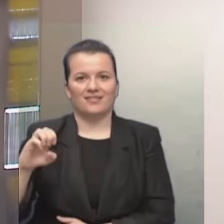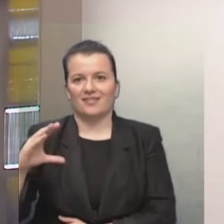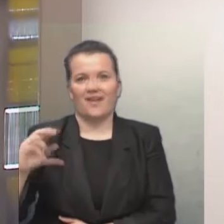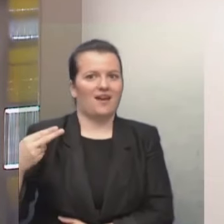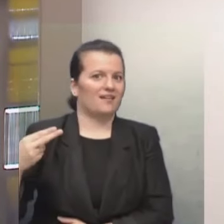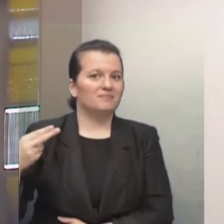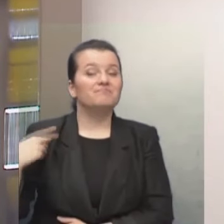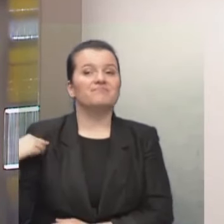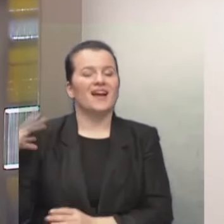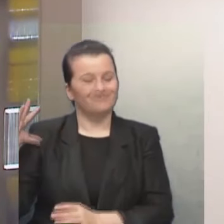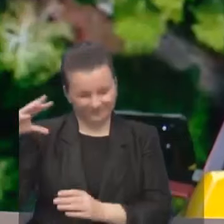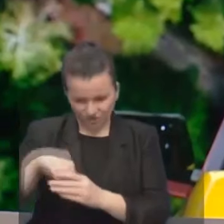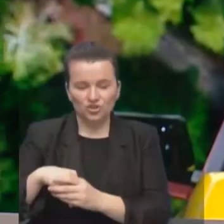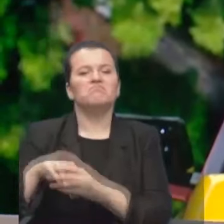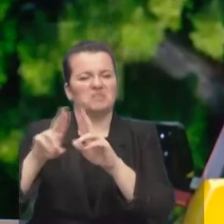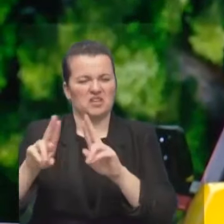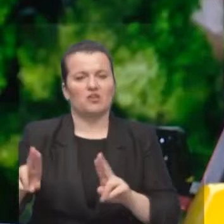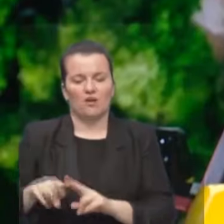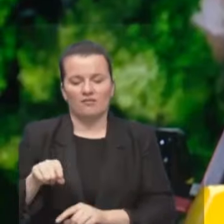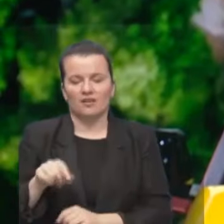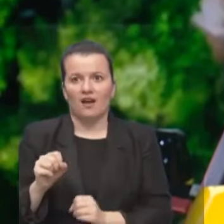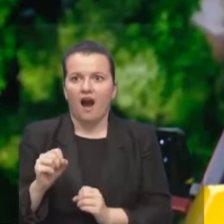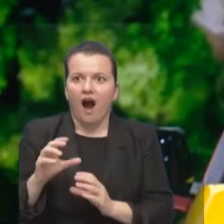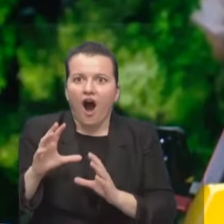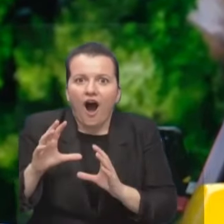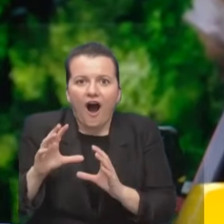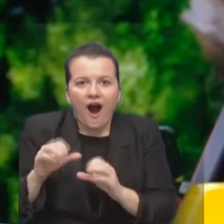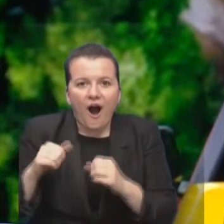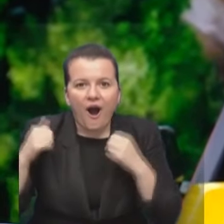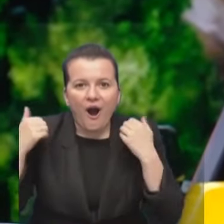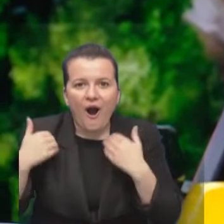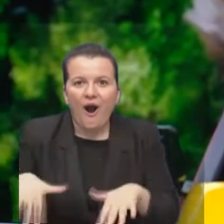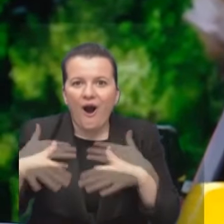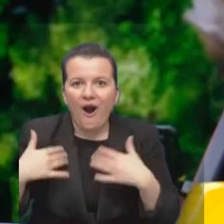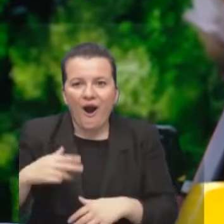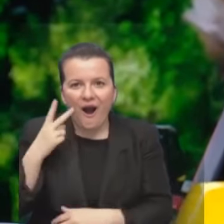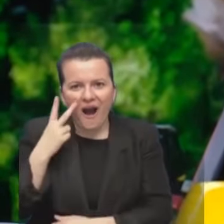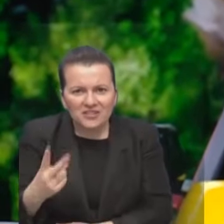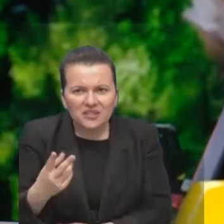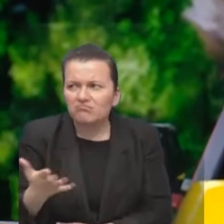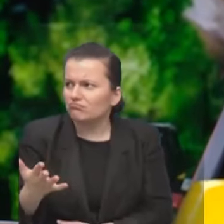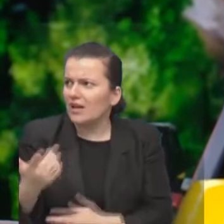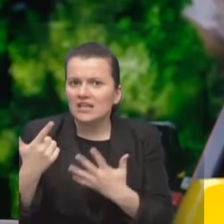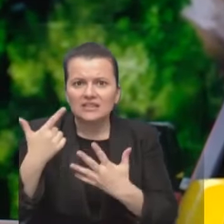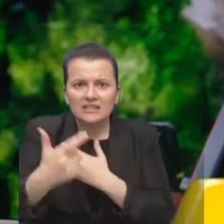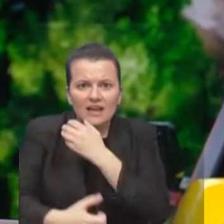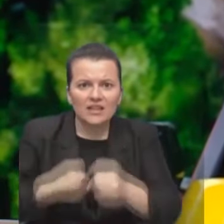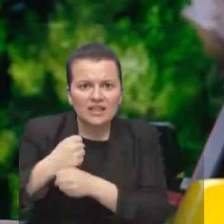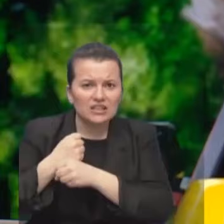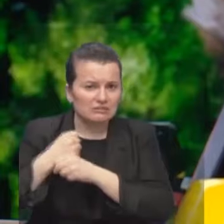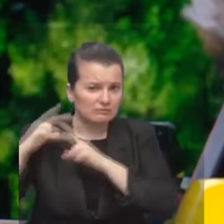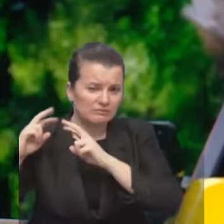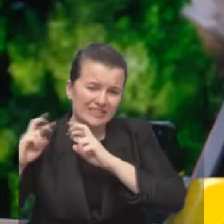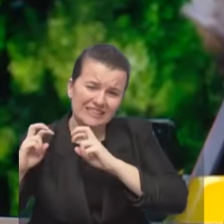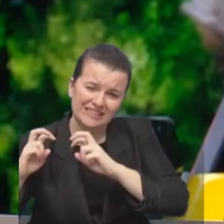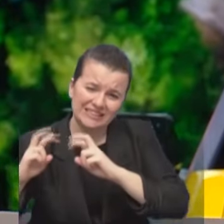joined Renault. I found that, there were 7 years of research by Renault